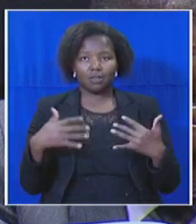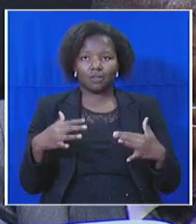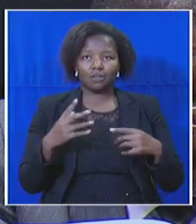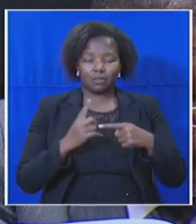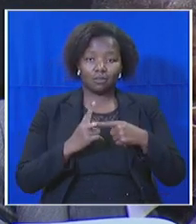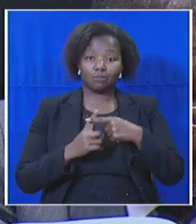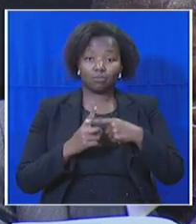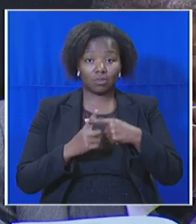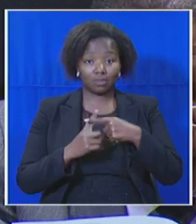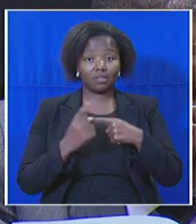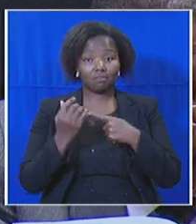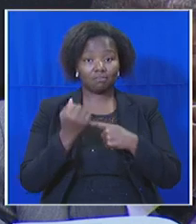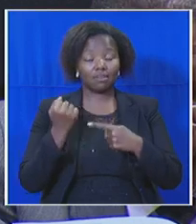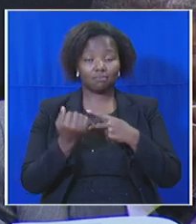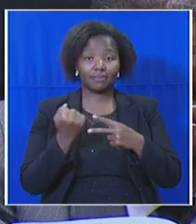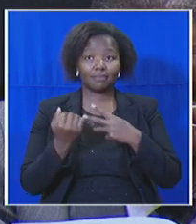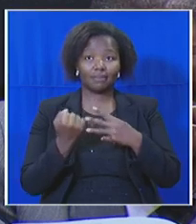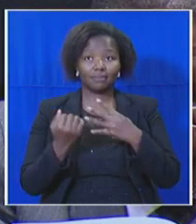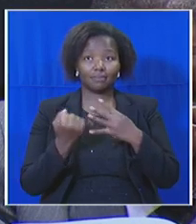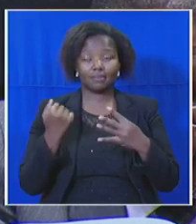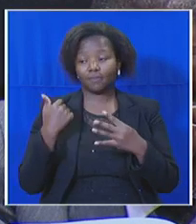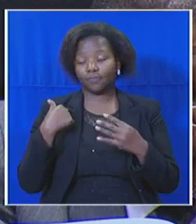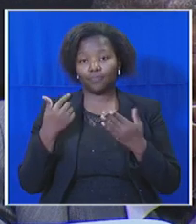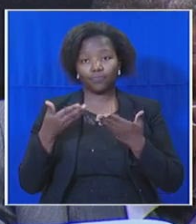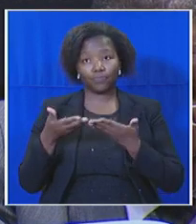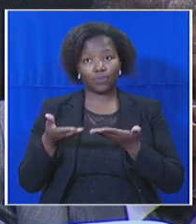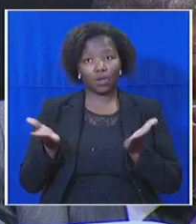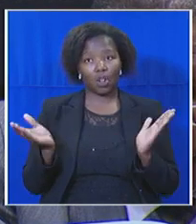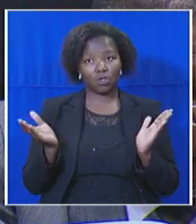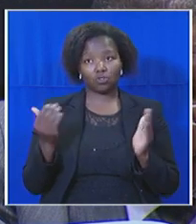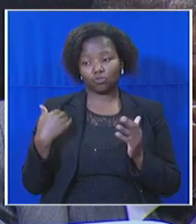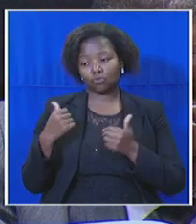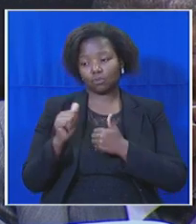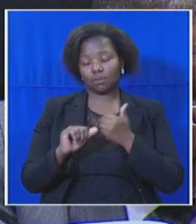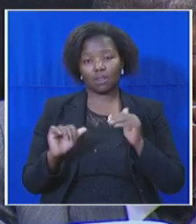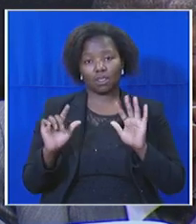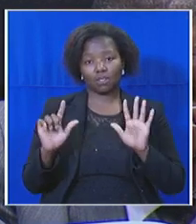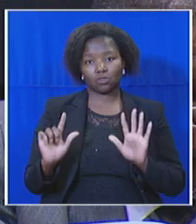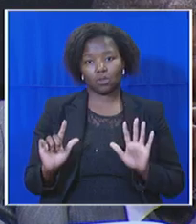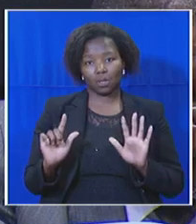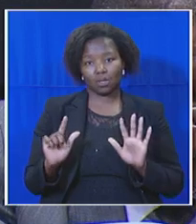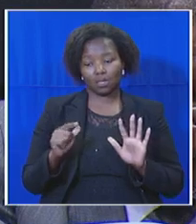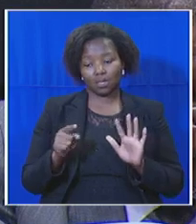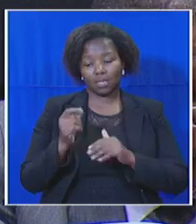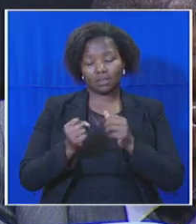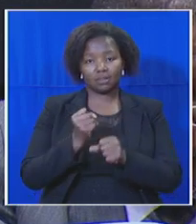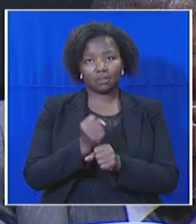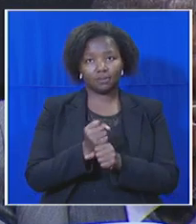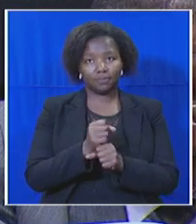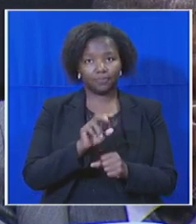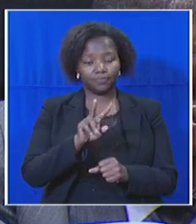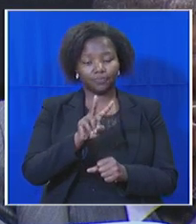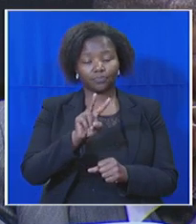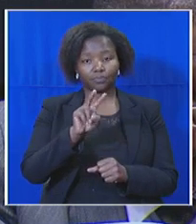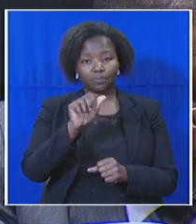positive results. Since we launched it in July this year, 26 officials,